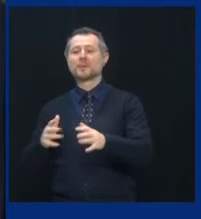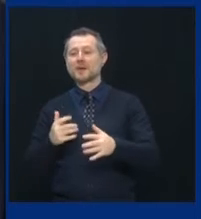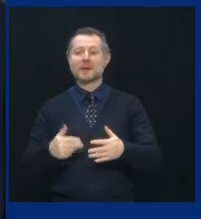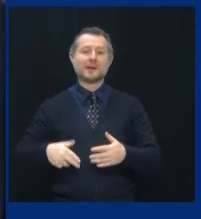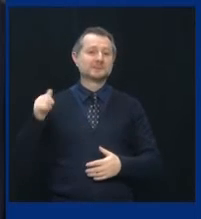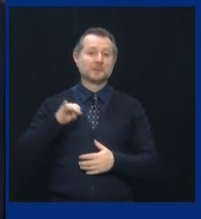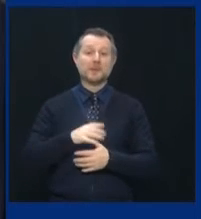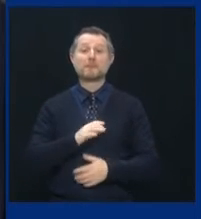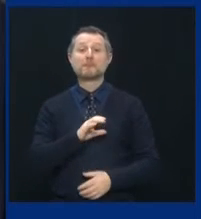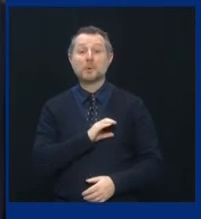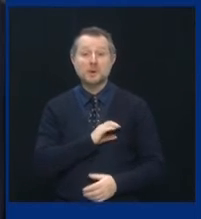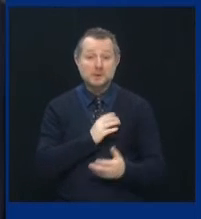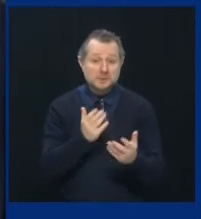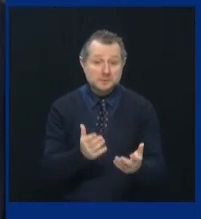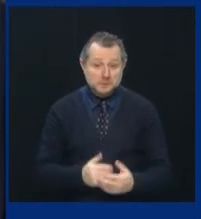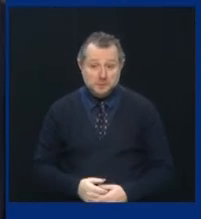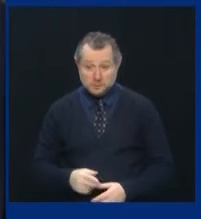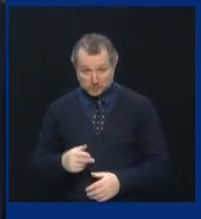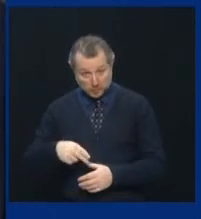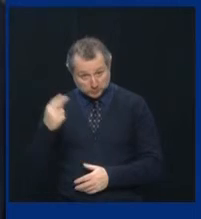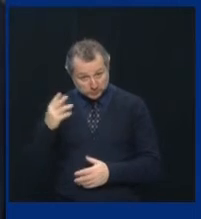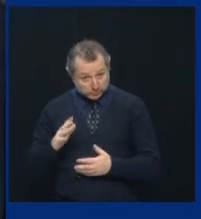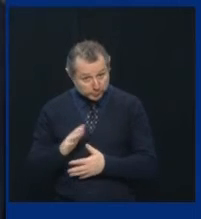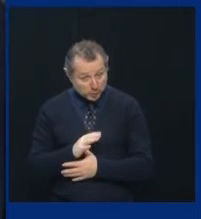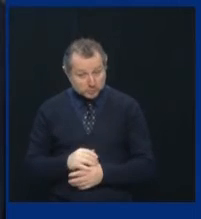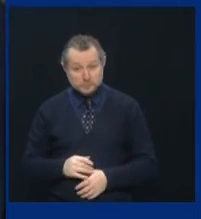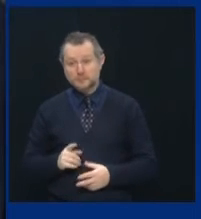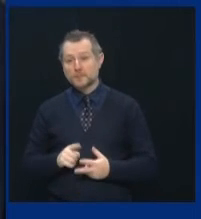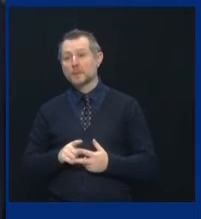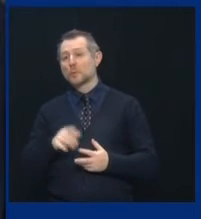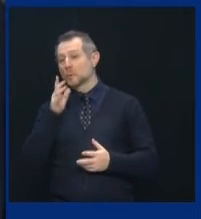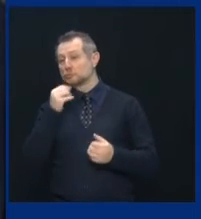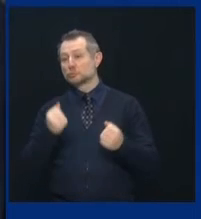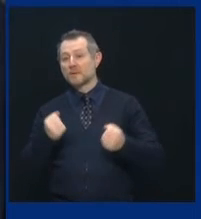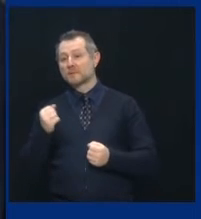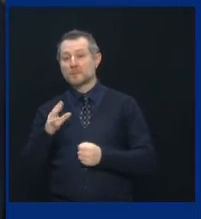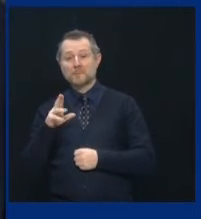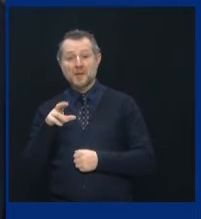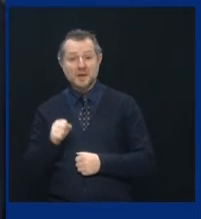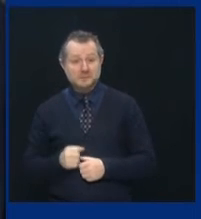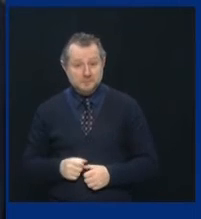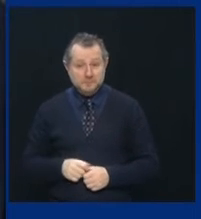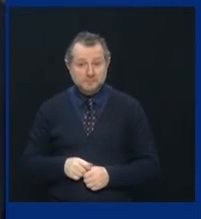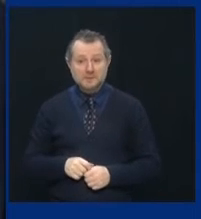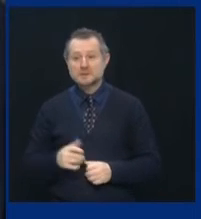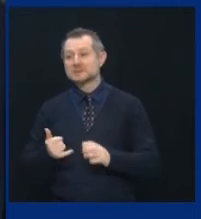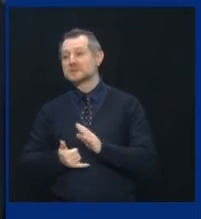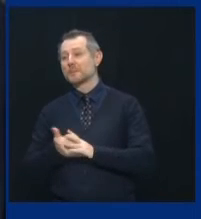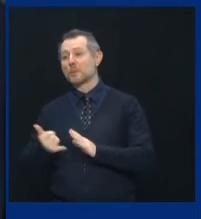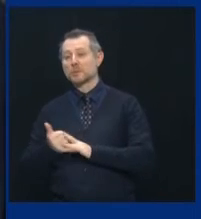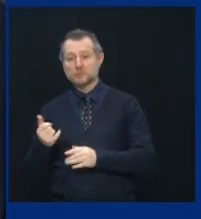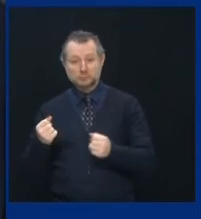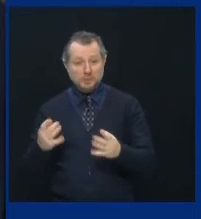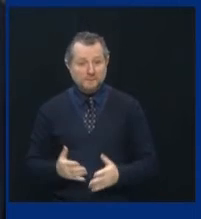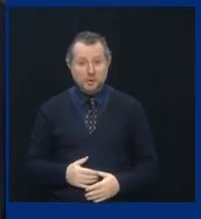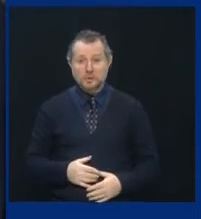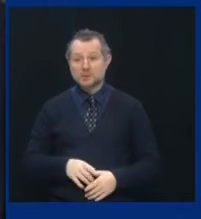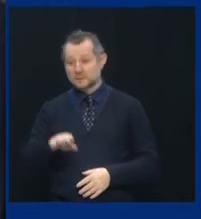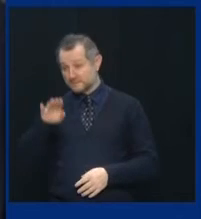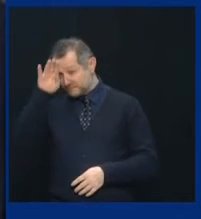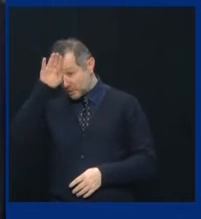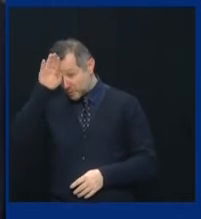top priority. Bus drivers, subway operators, firefighters,